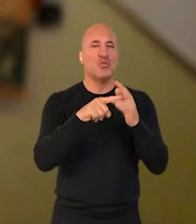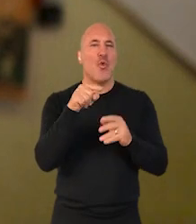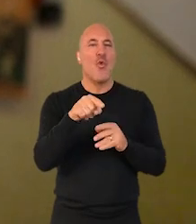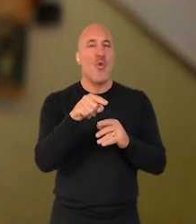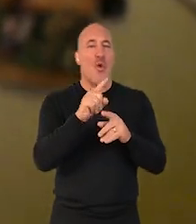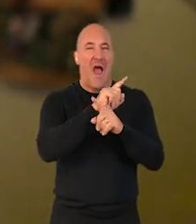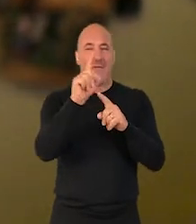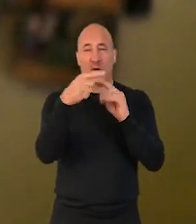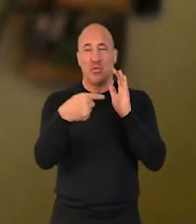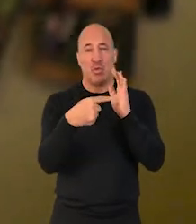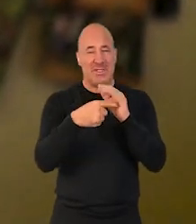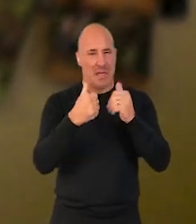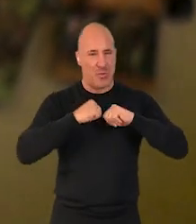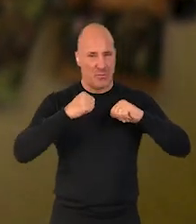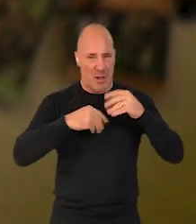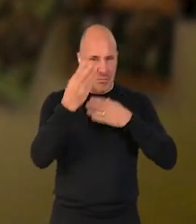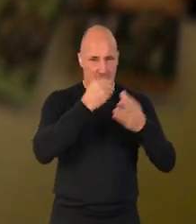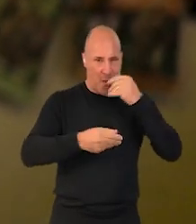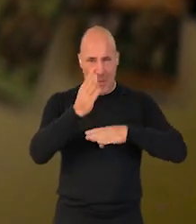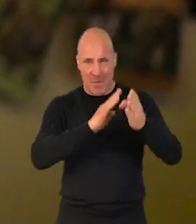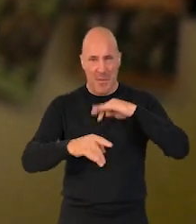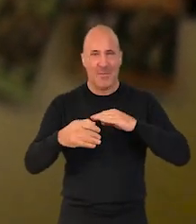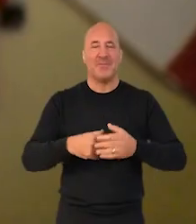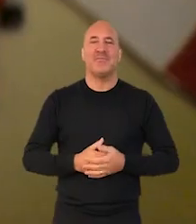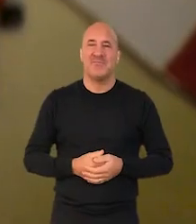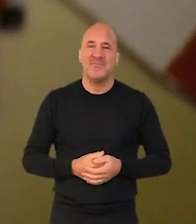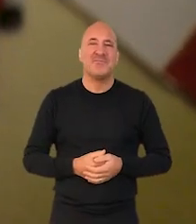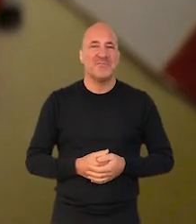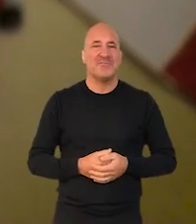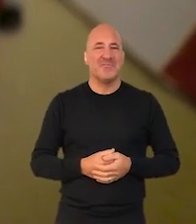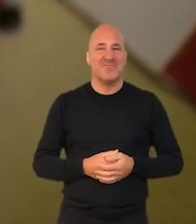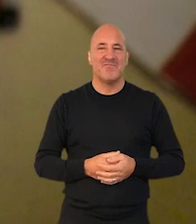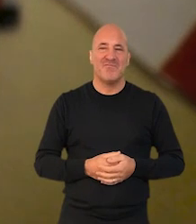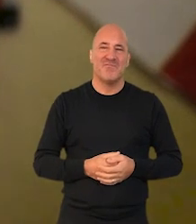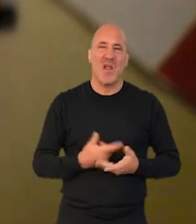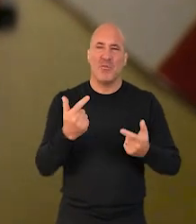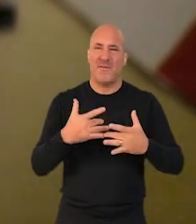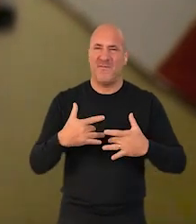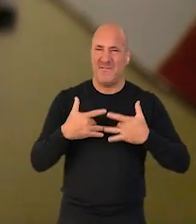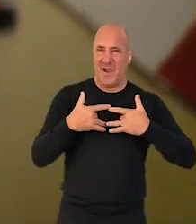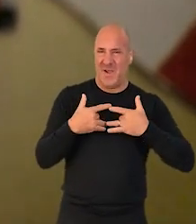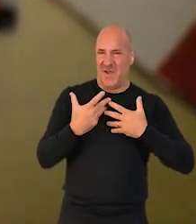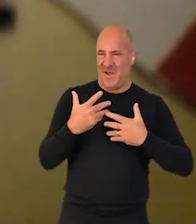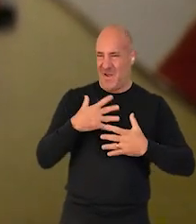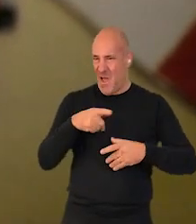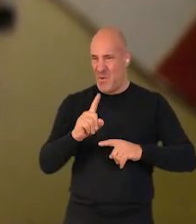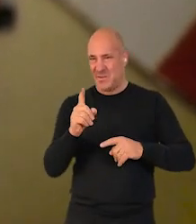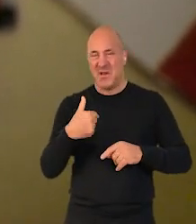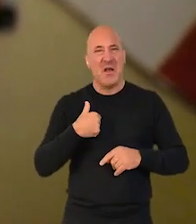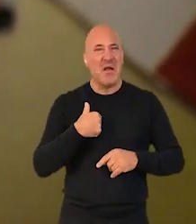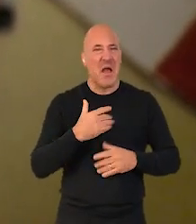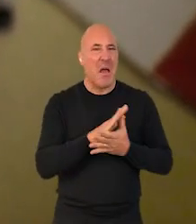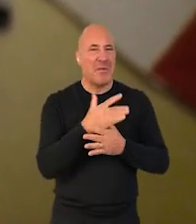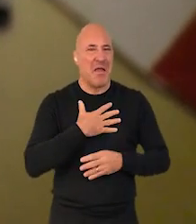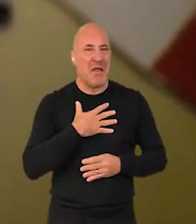taekwondo. We do training every Tuesday. How's it feel like? How do you feel about it? I feel happy about